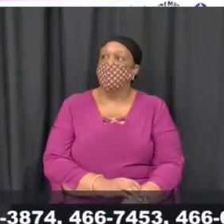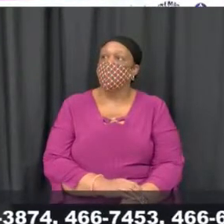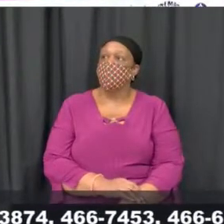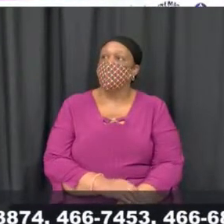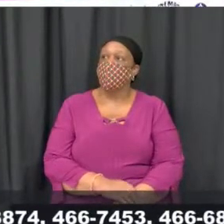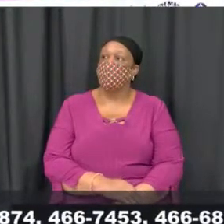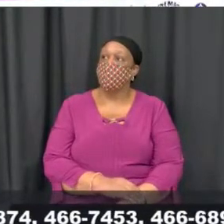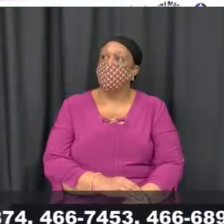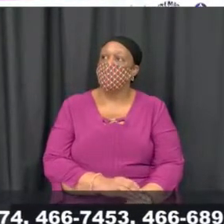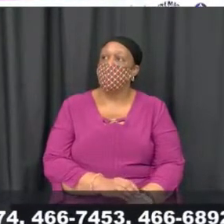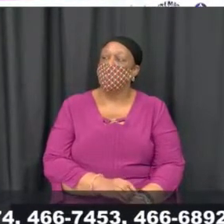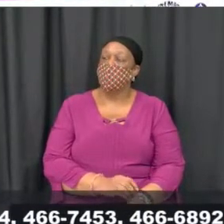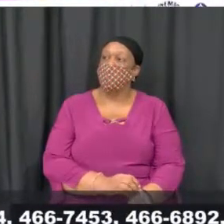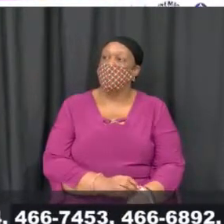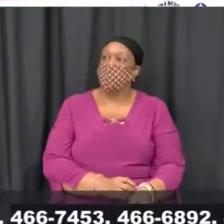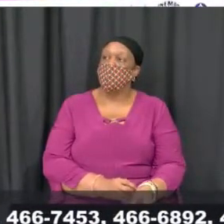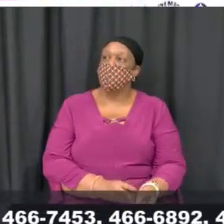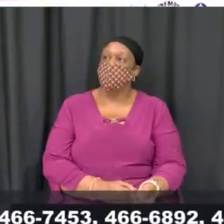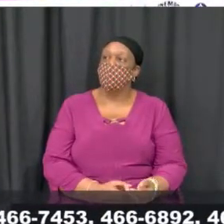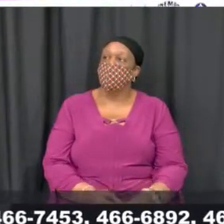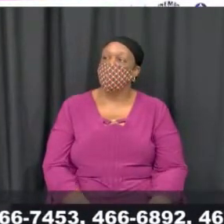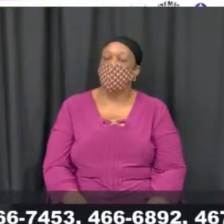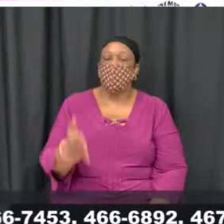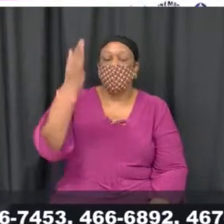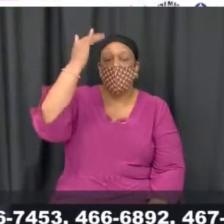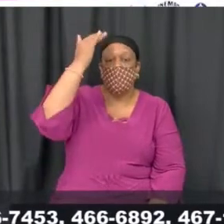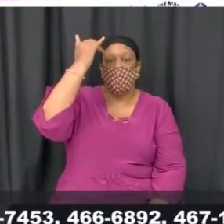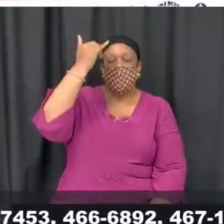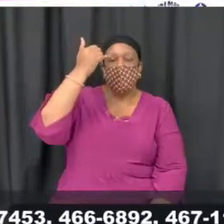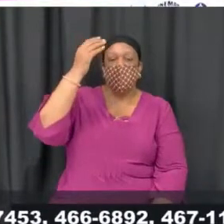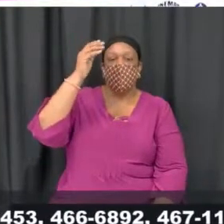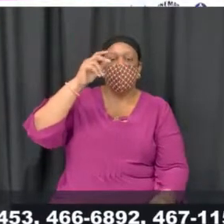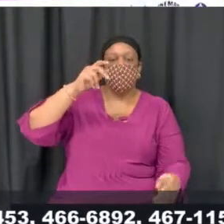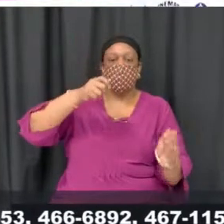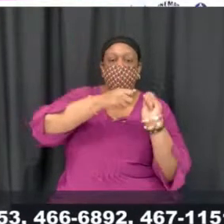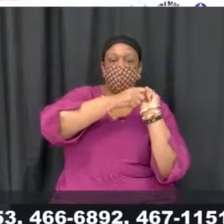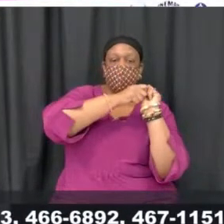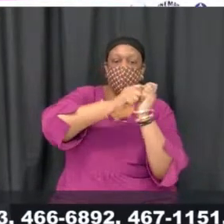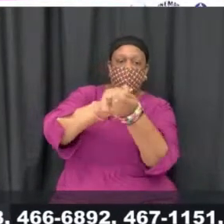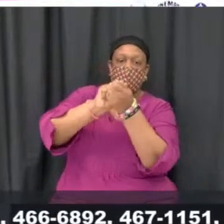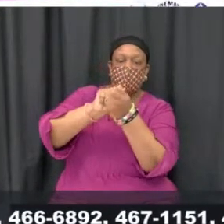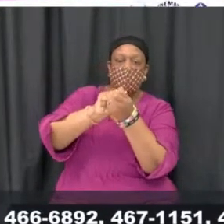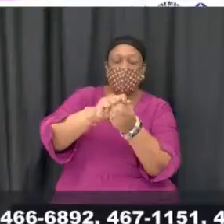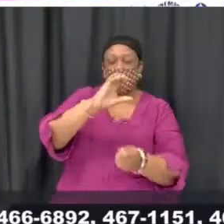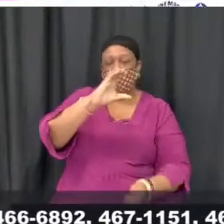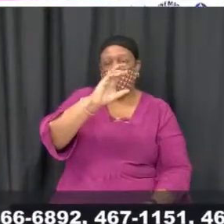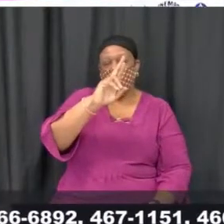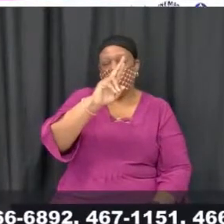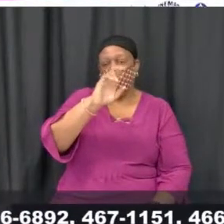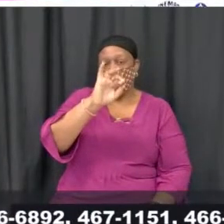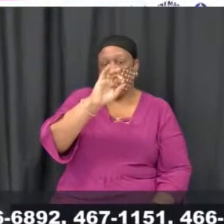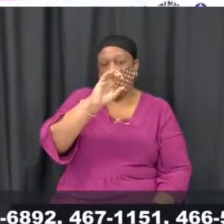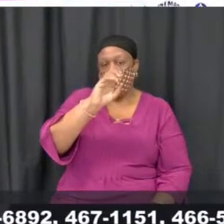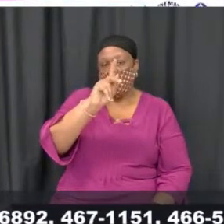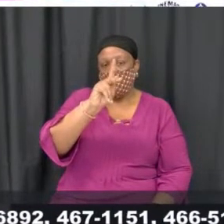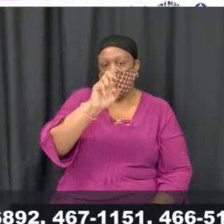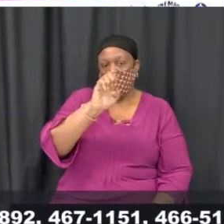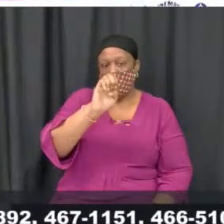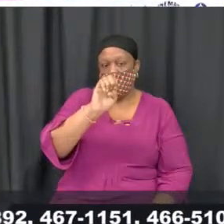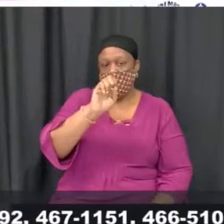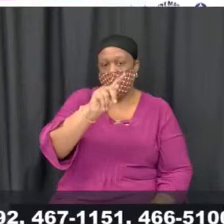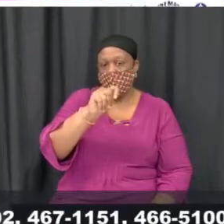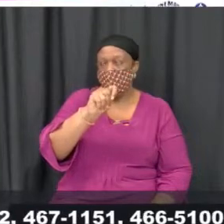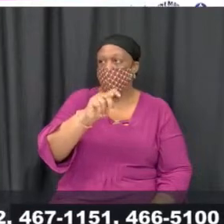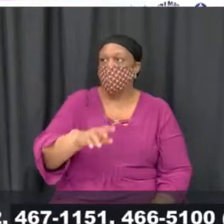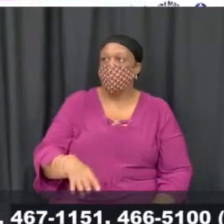being deemed a vaccinated-only event? However, exceptions are being made for CPL technical